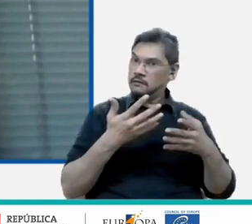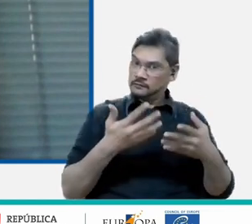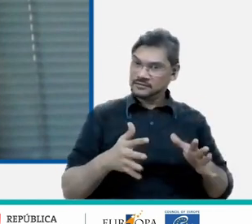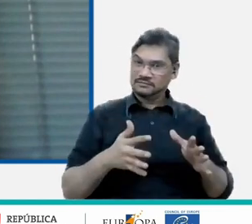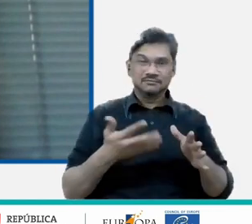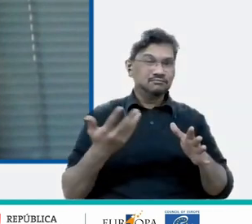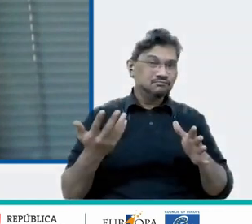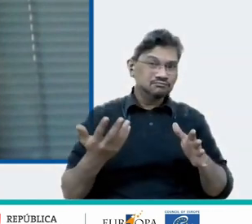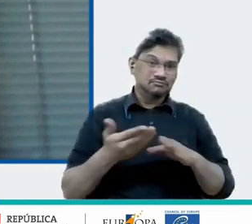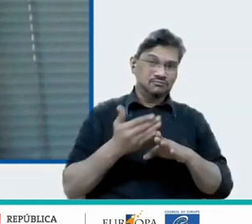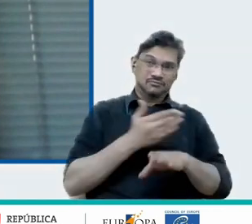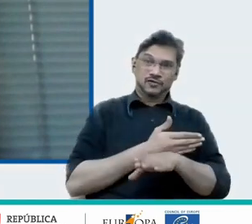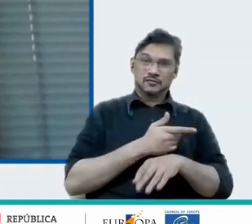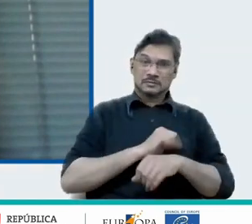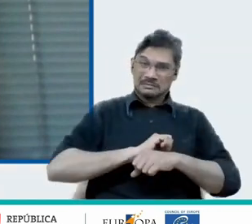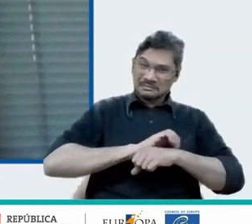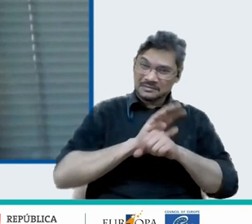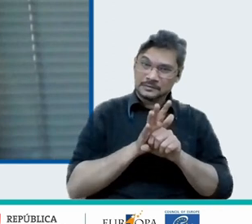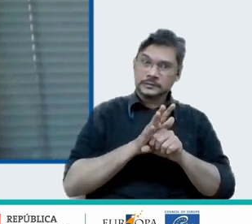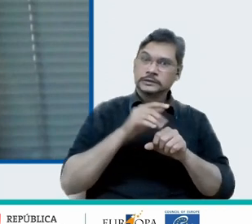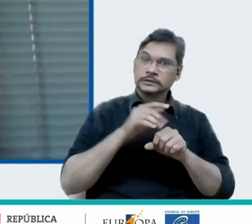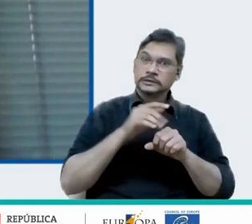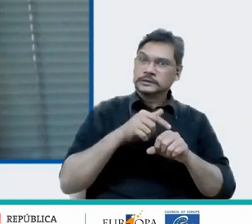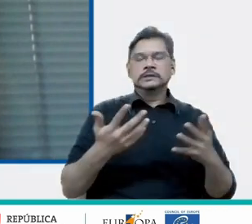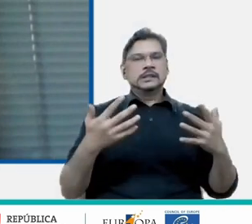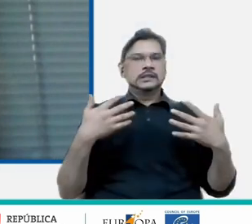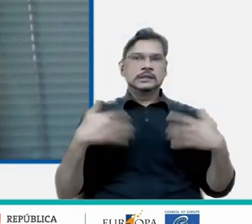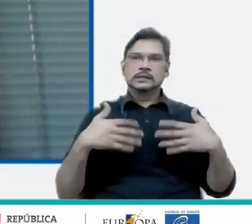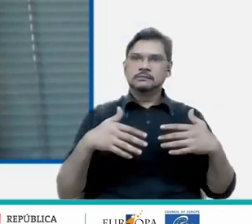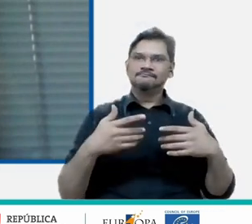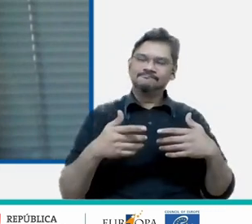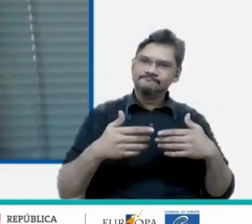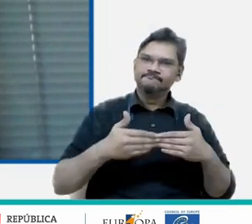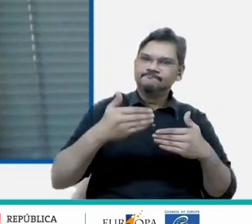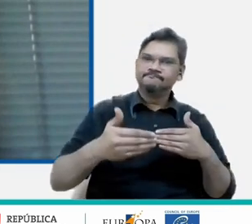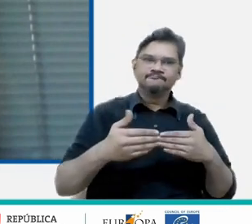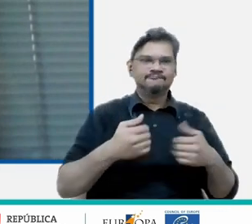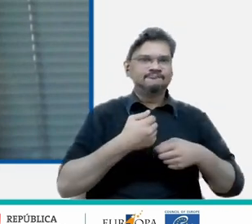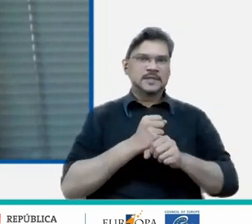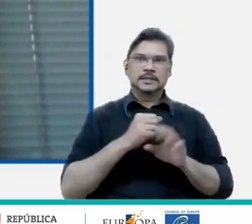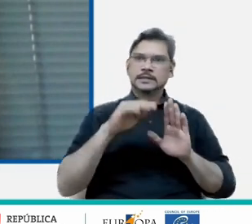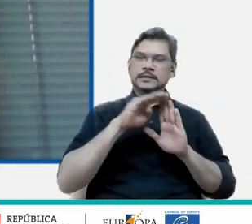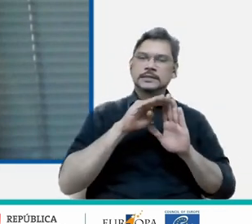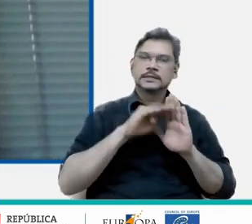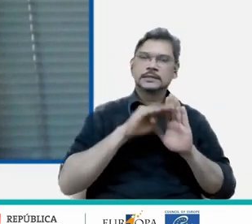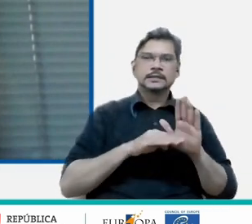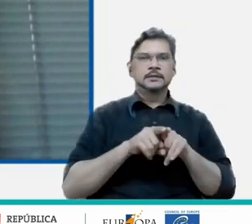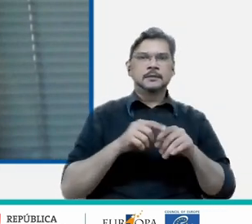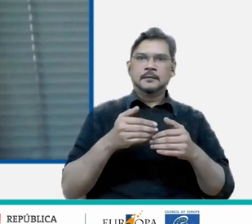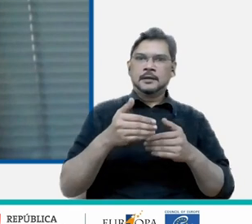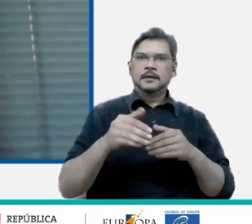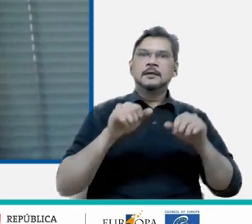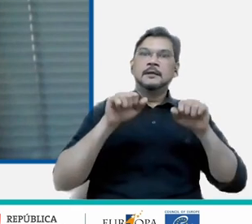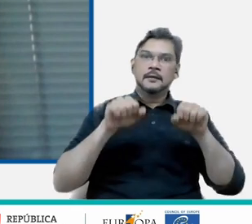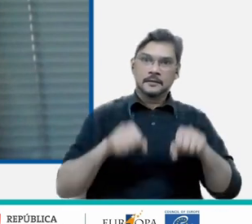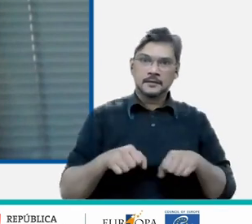that we have the instruments for the immediate response, the crisis committees, the cabinets for to enable the coordination amongst